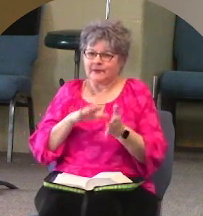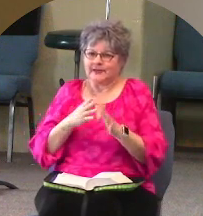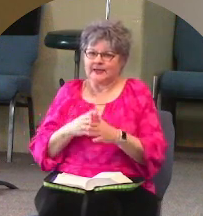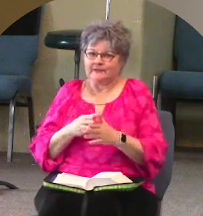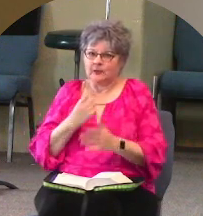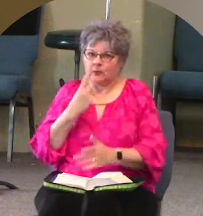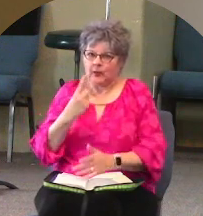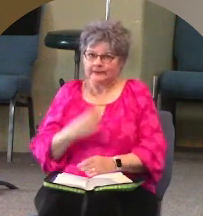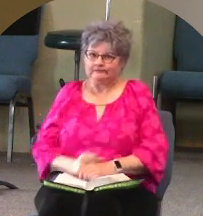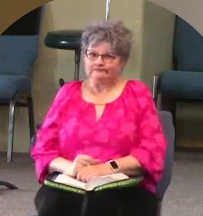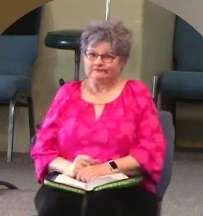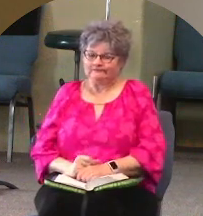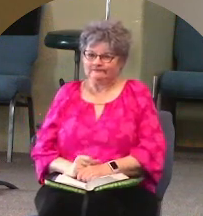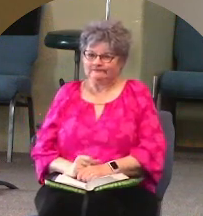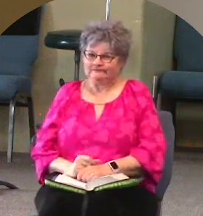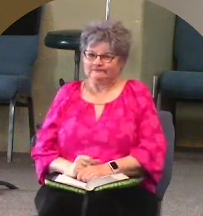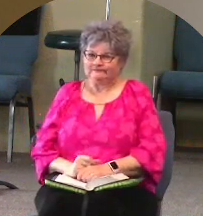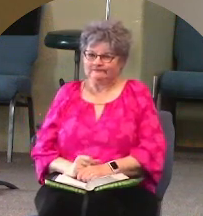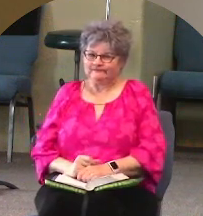Exactly. One.